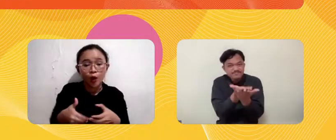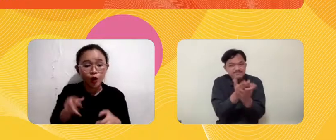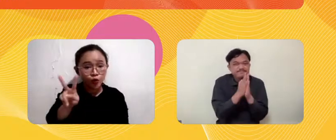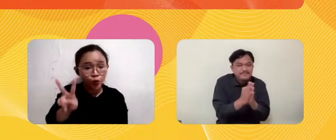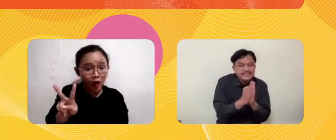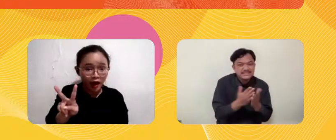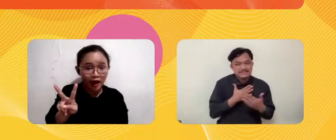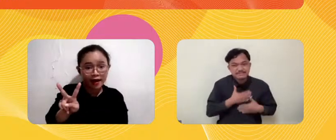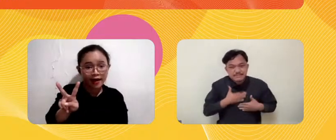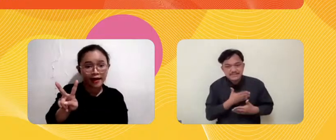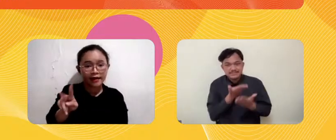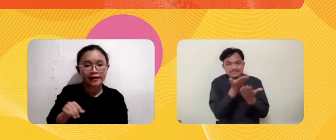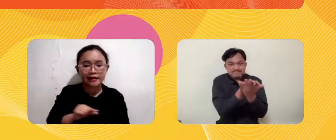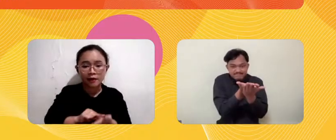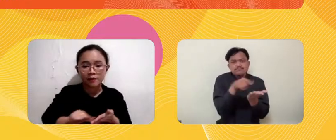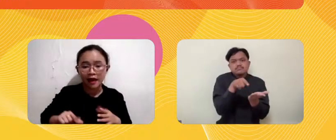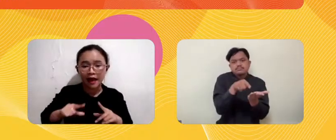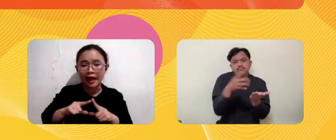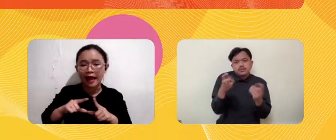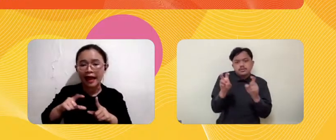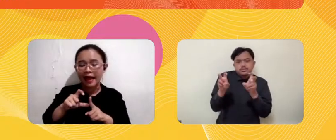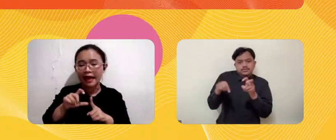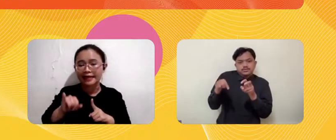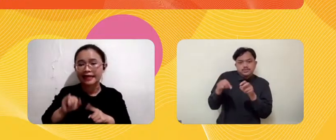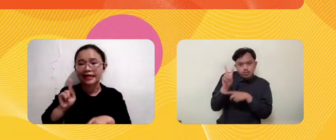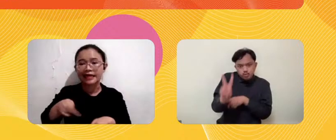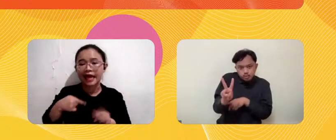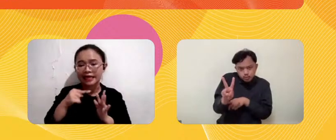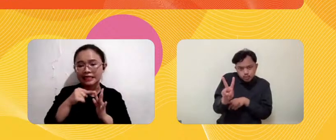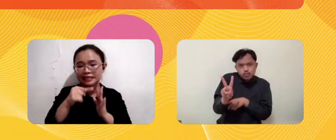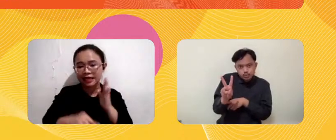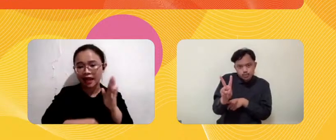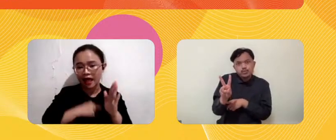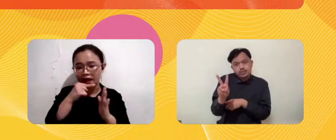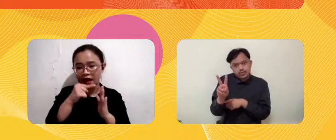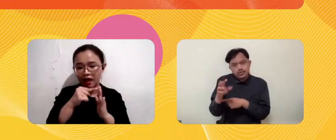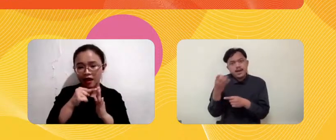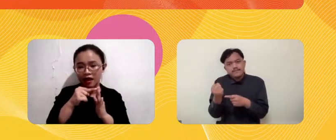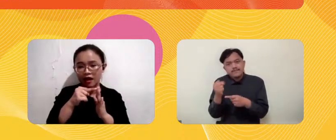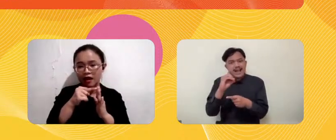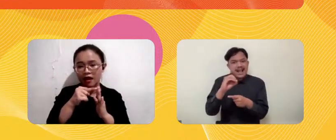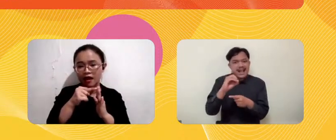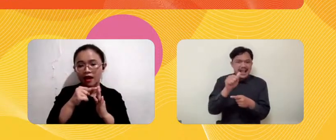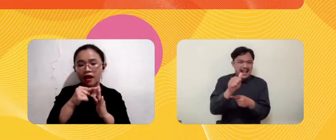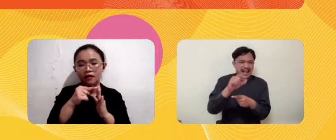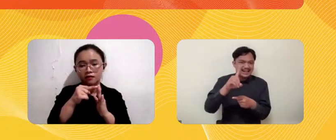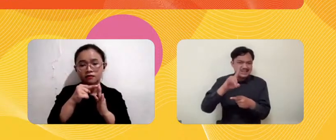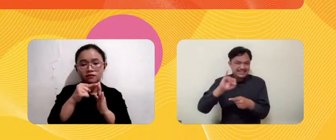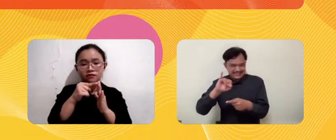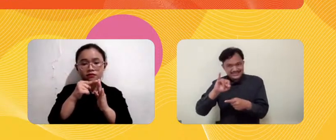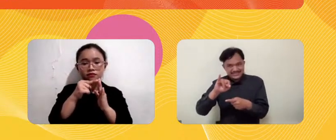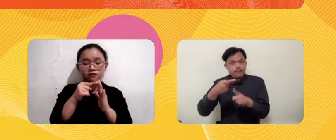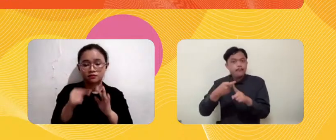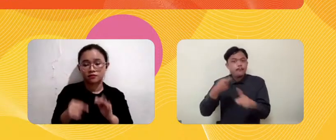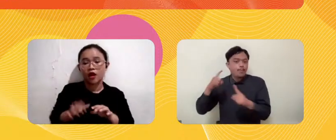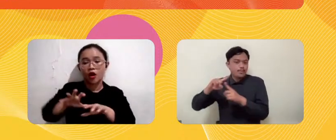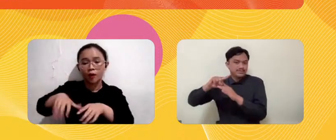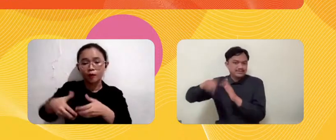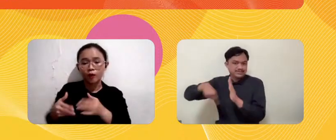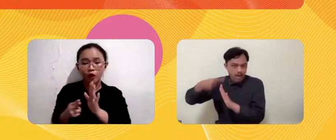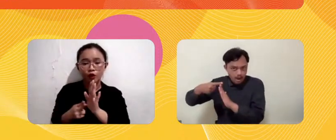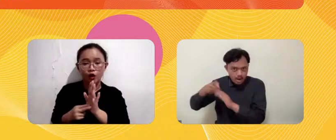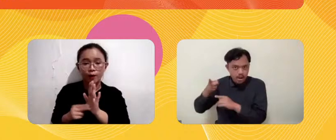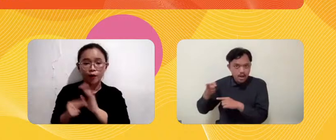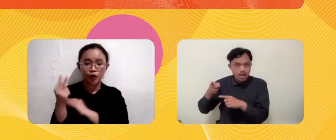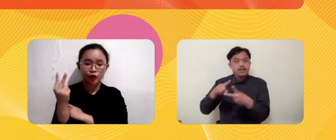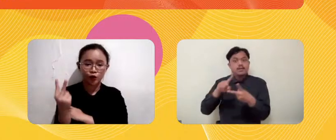please welcome Ms. Hadi from Sri Lanka that will be representing from the room number 2 about